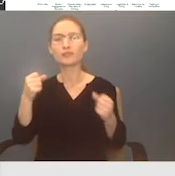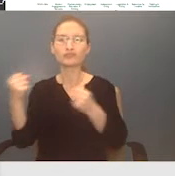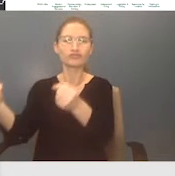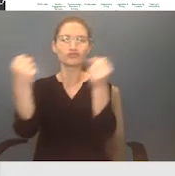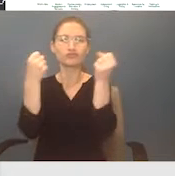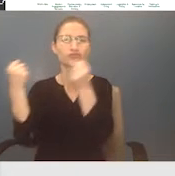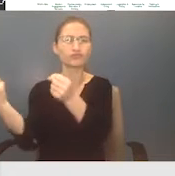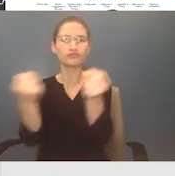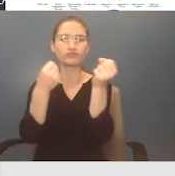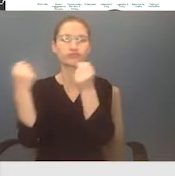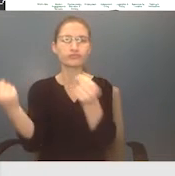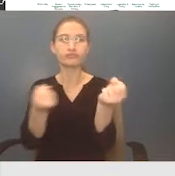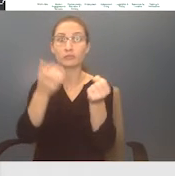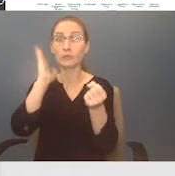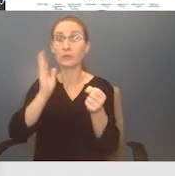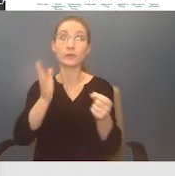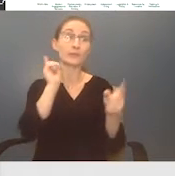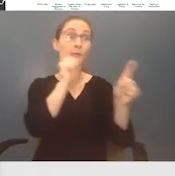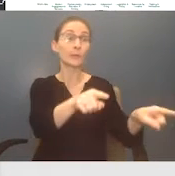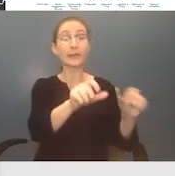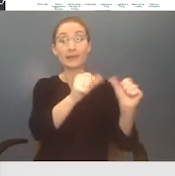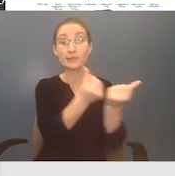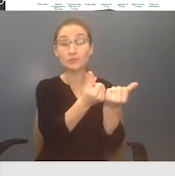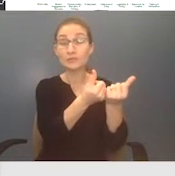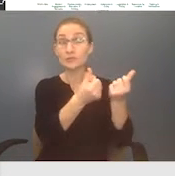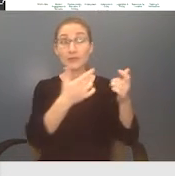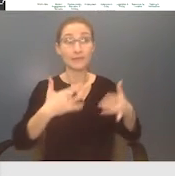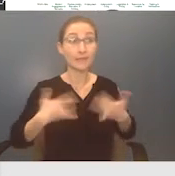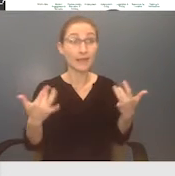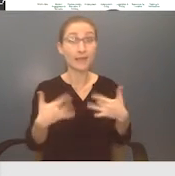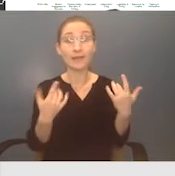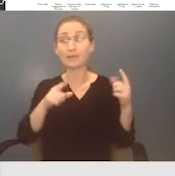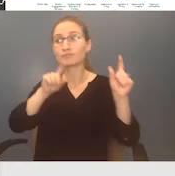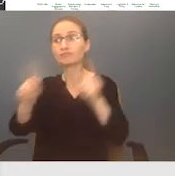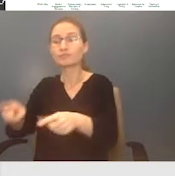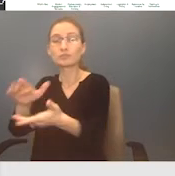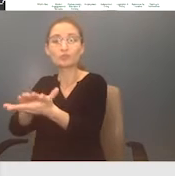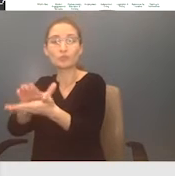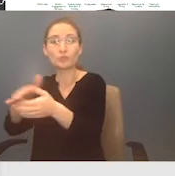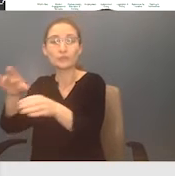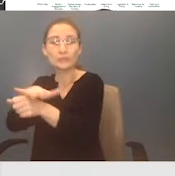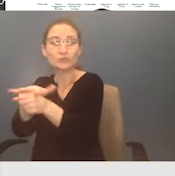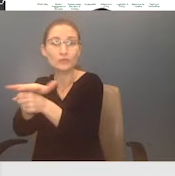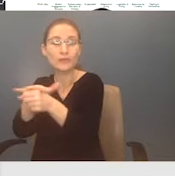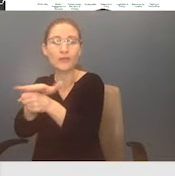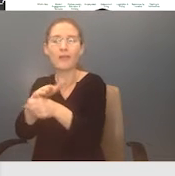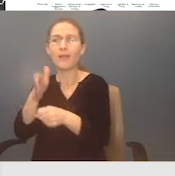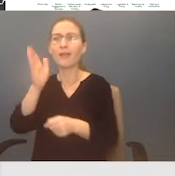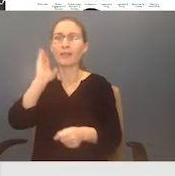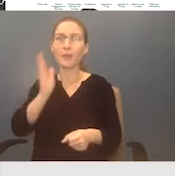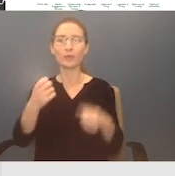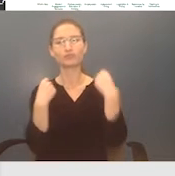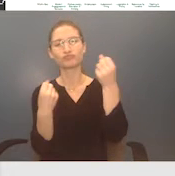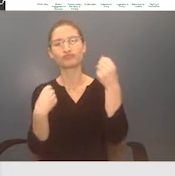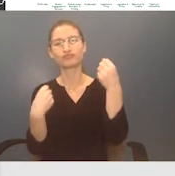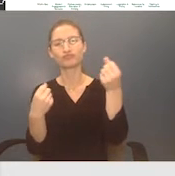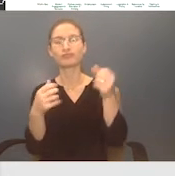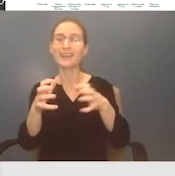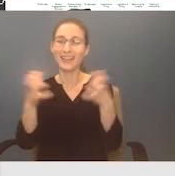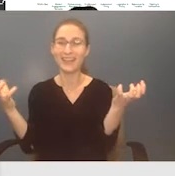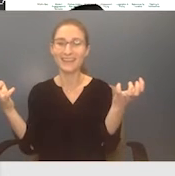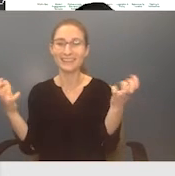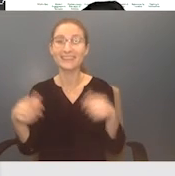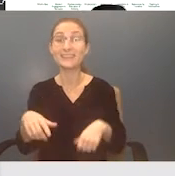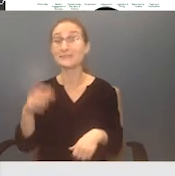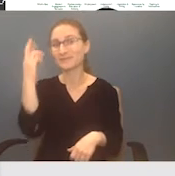and they help district personnel. They go to agency fairs, interagency collaboration, things like that. So they were on the road a lot. So mile markers was on their